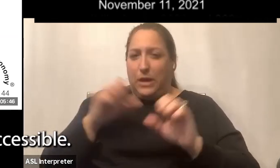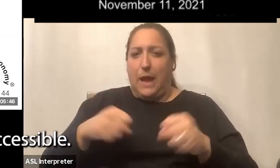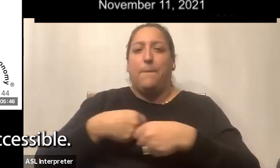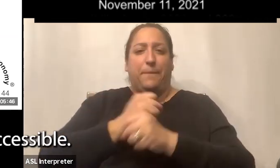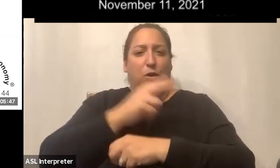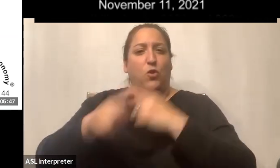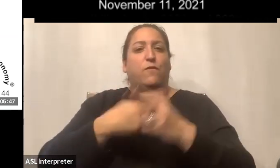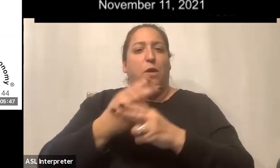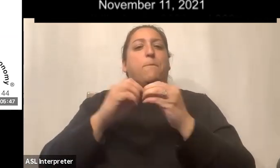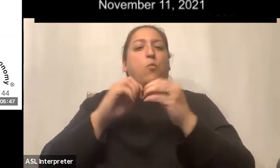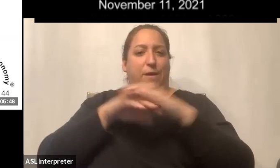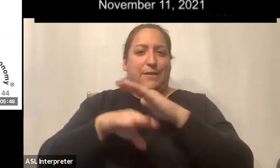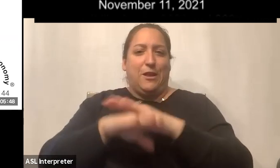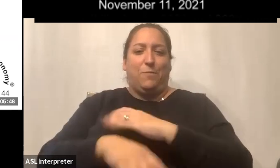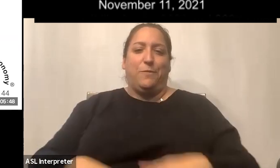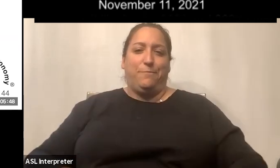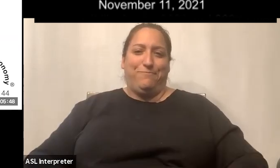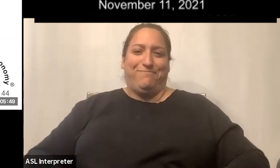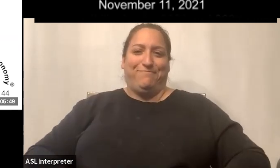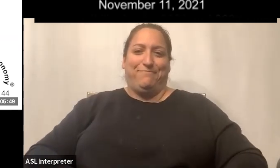more accessible.